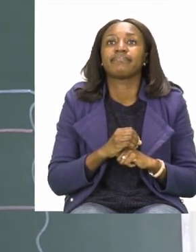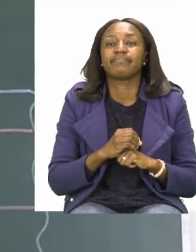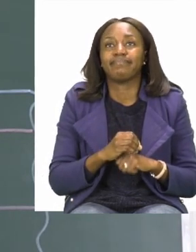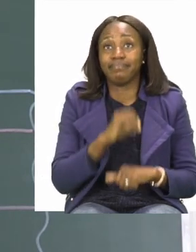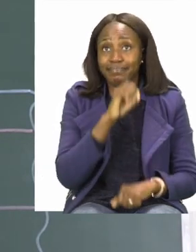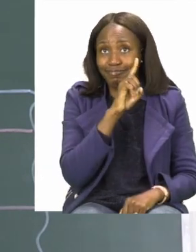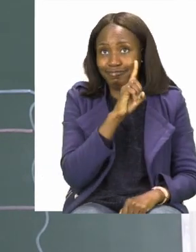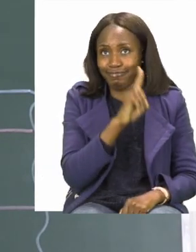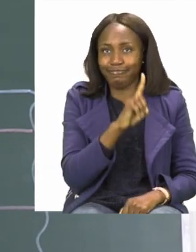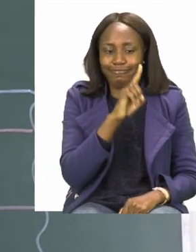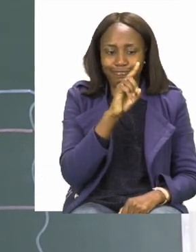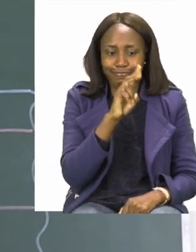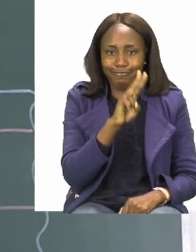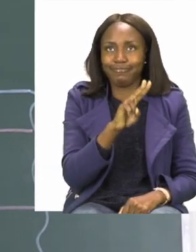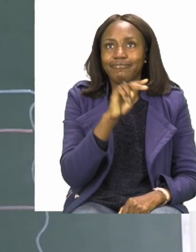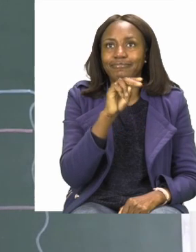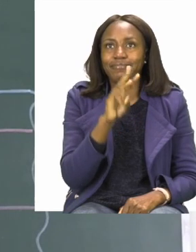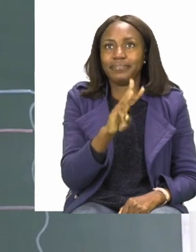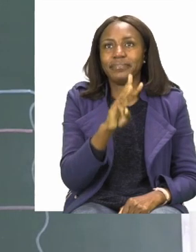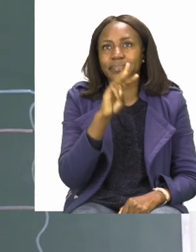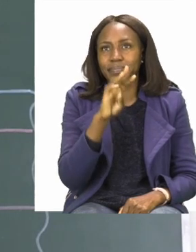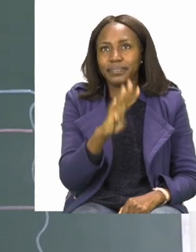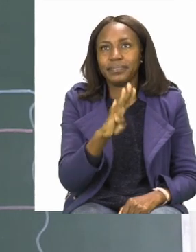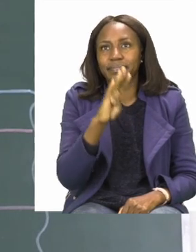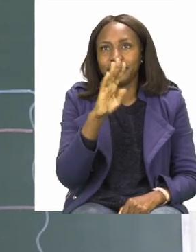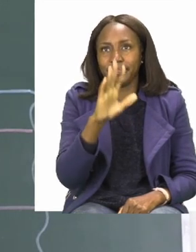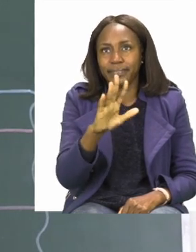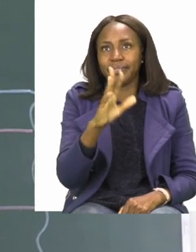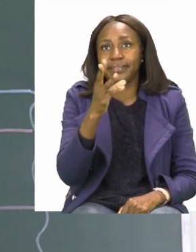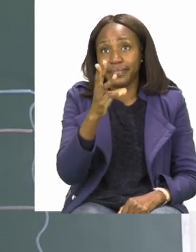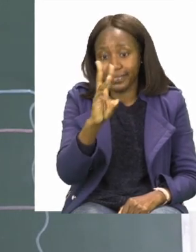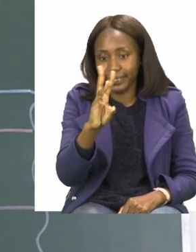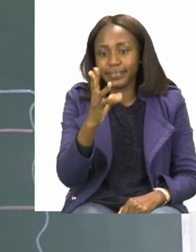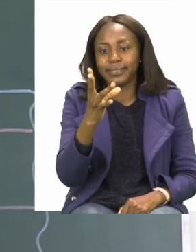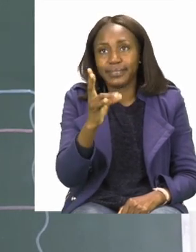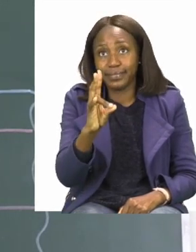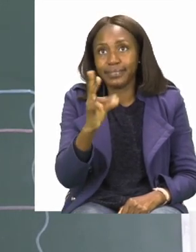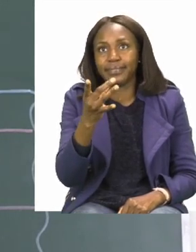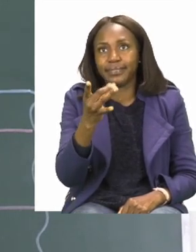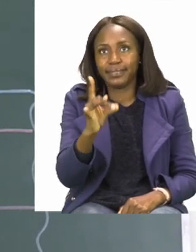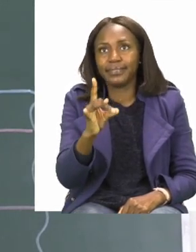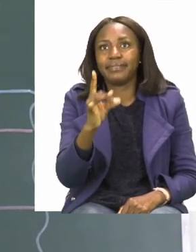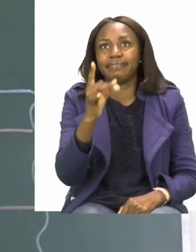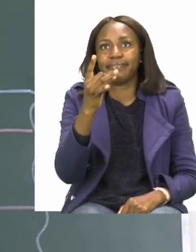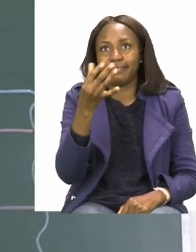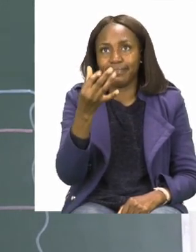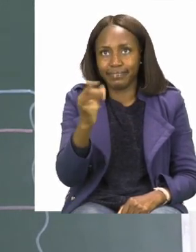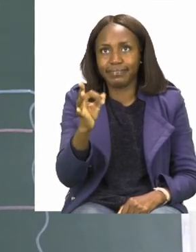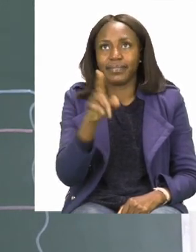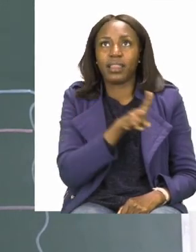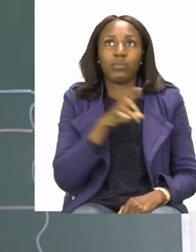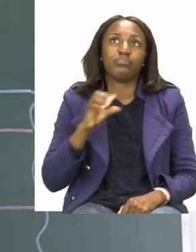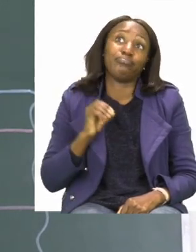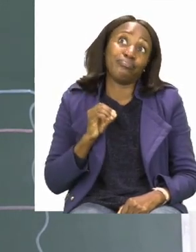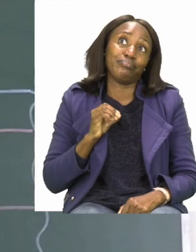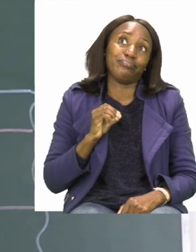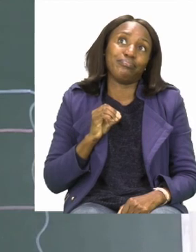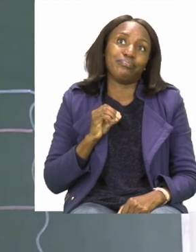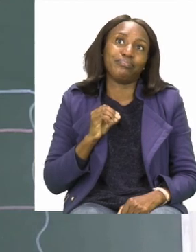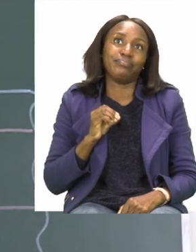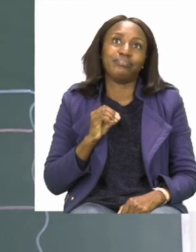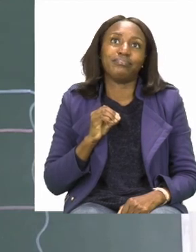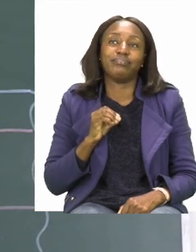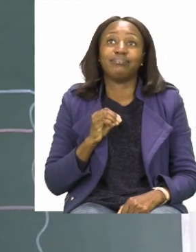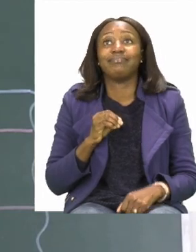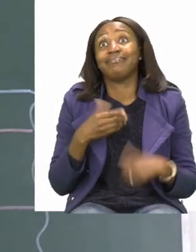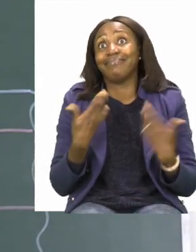we have 1, 2, 3, 4, 5, 6, 7, 8, 9, 10.